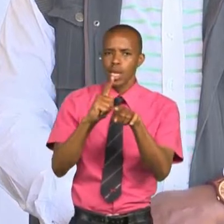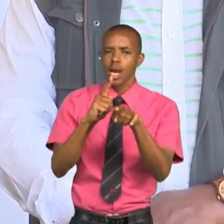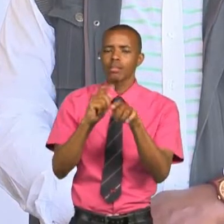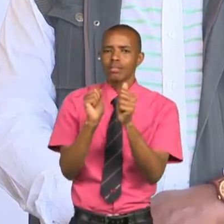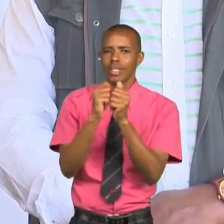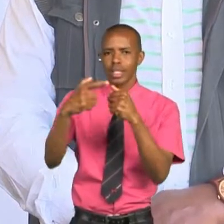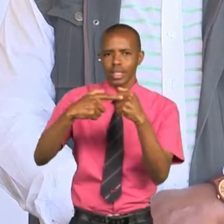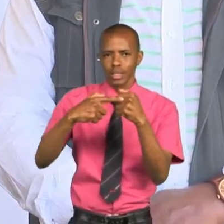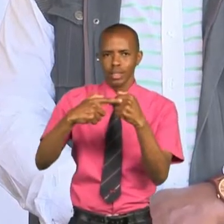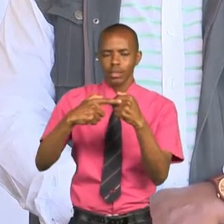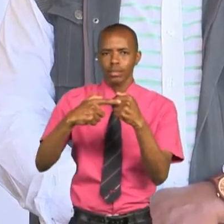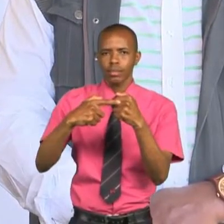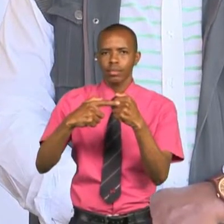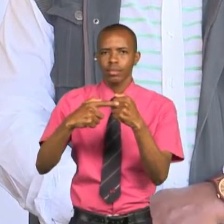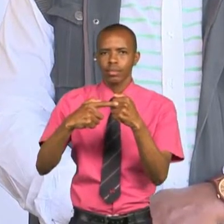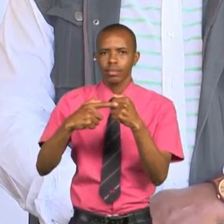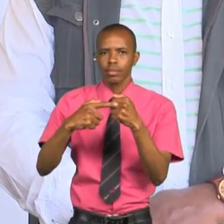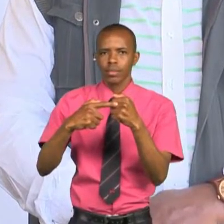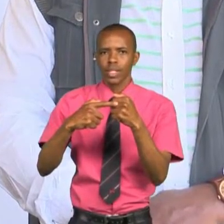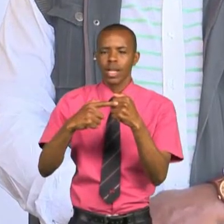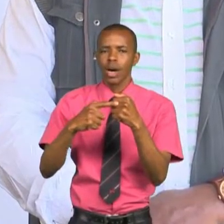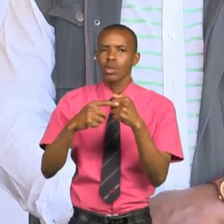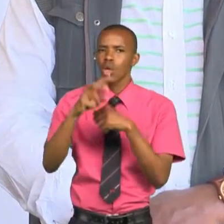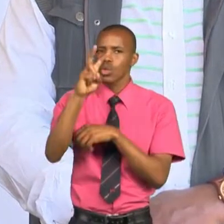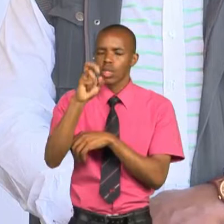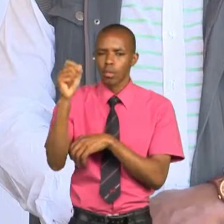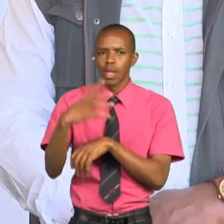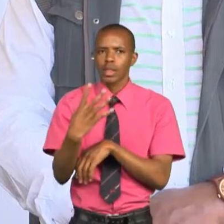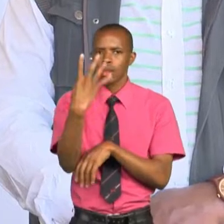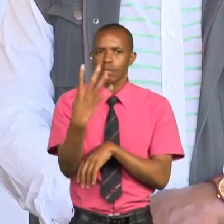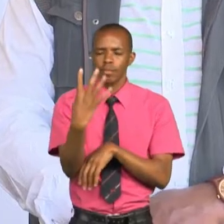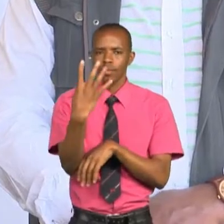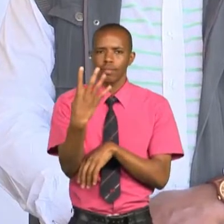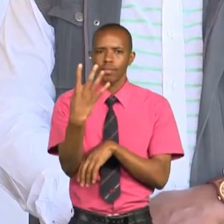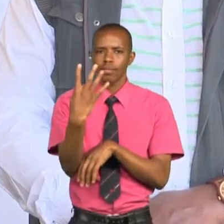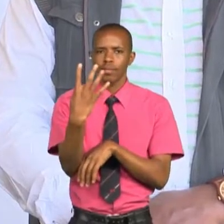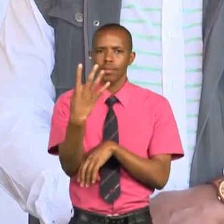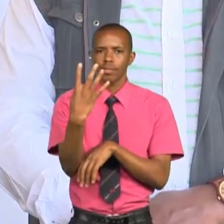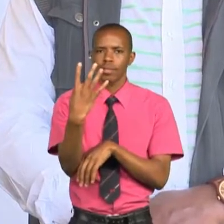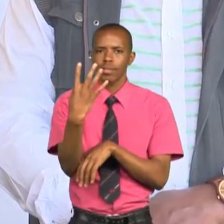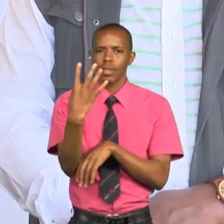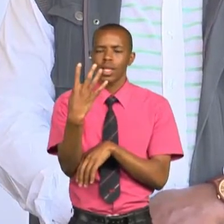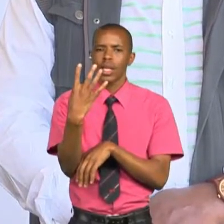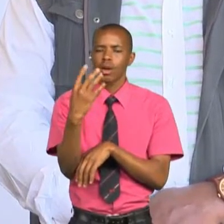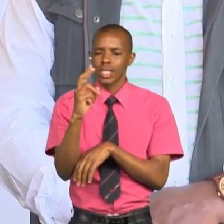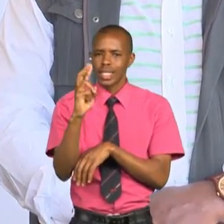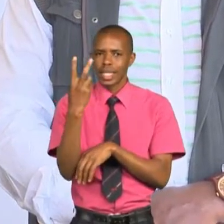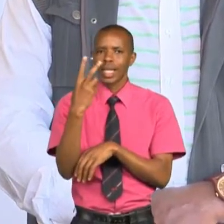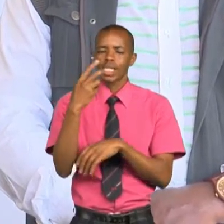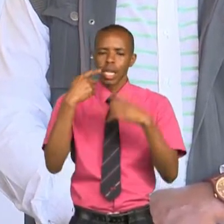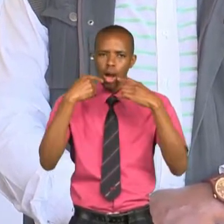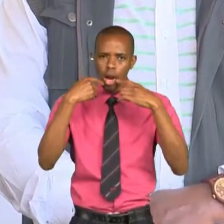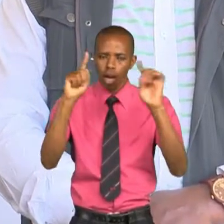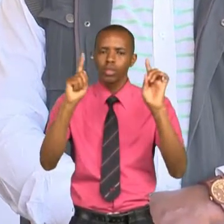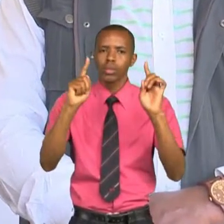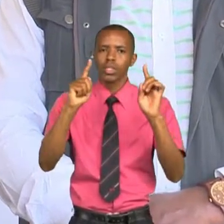116. That was on 20th of April. When we did our second briefing,